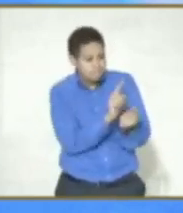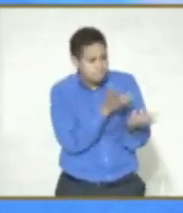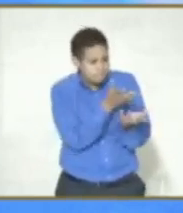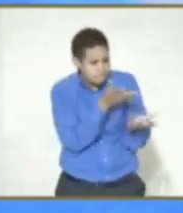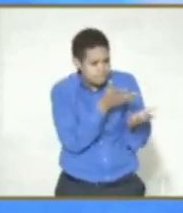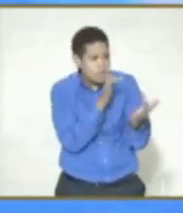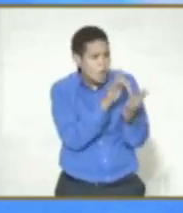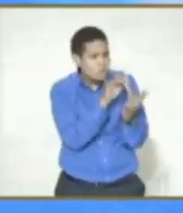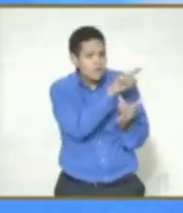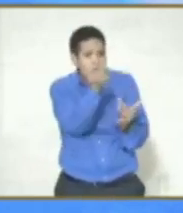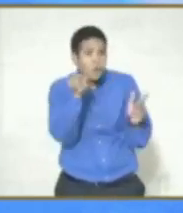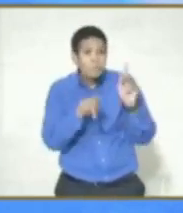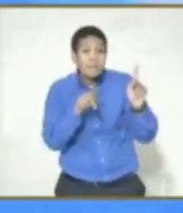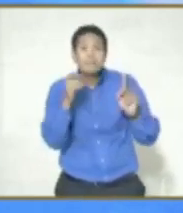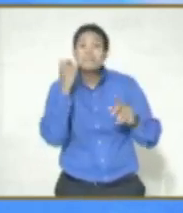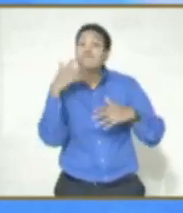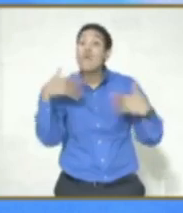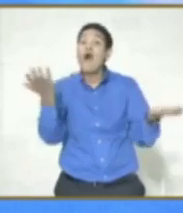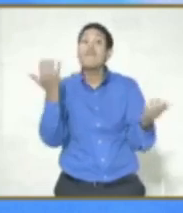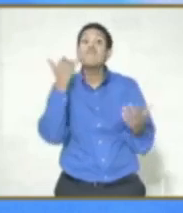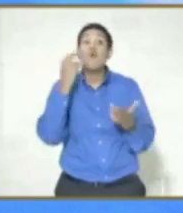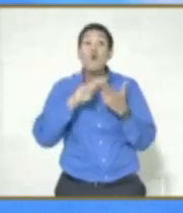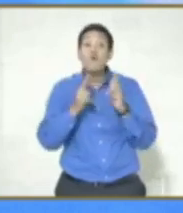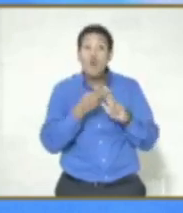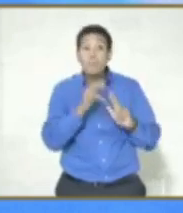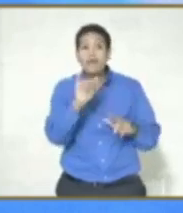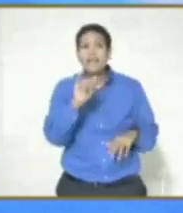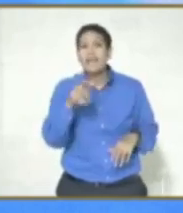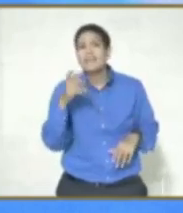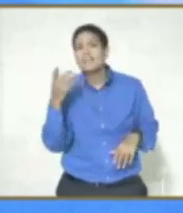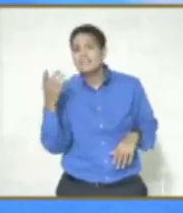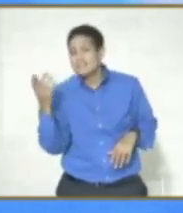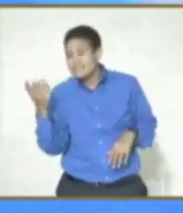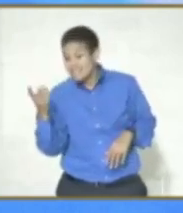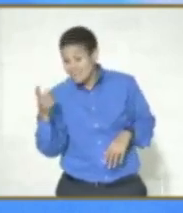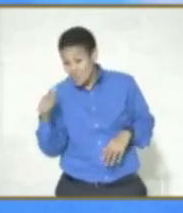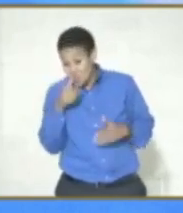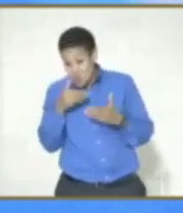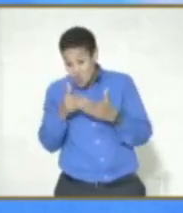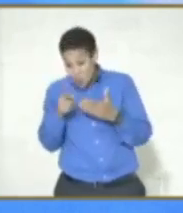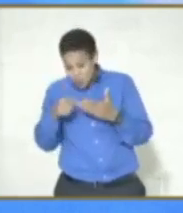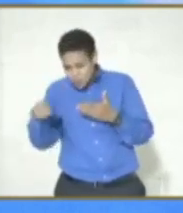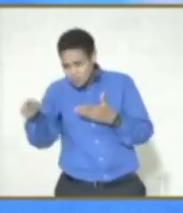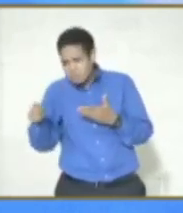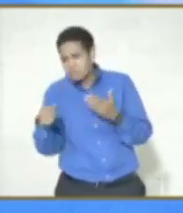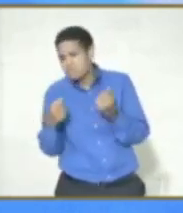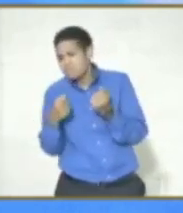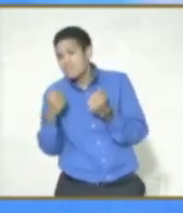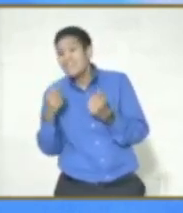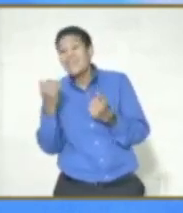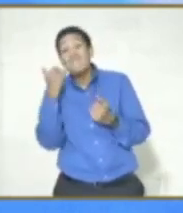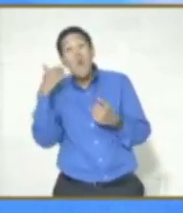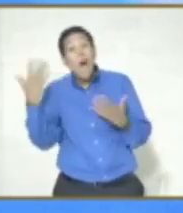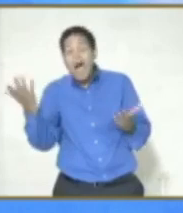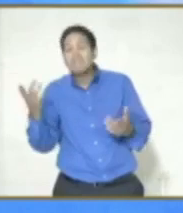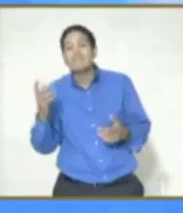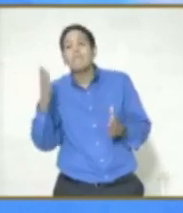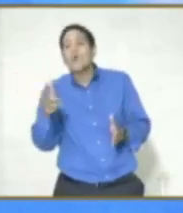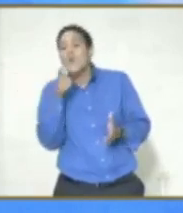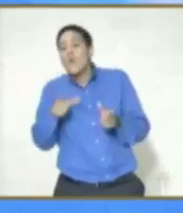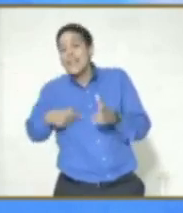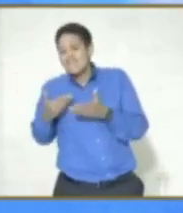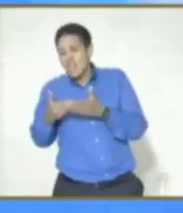the persons don't have a number, they are to get a number from someone that is living close to them. And on a daily basis, or as much